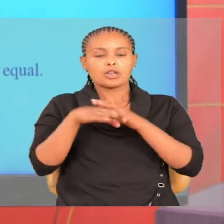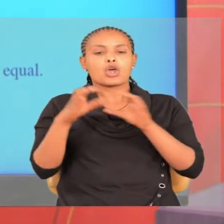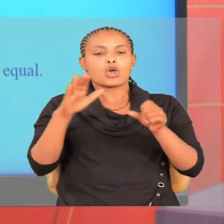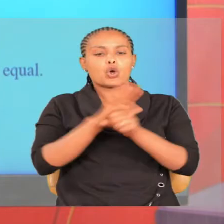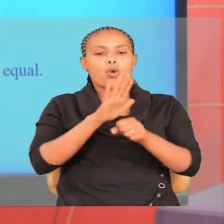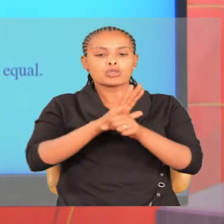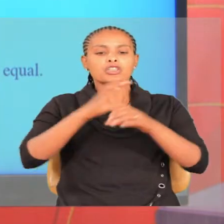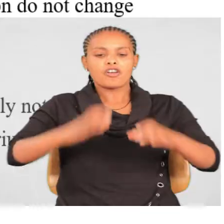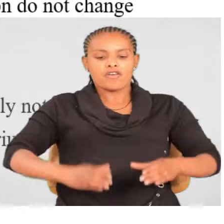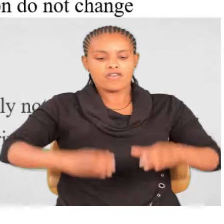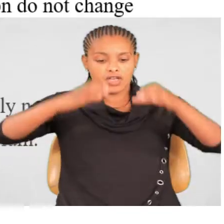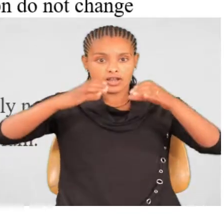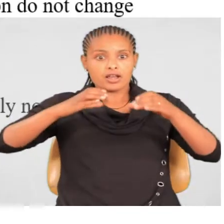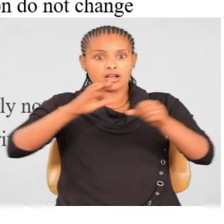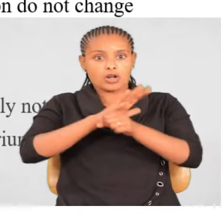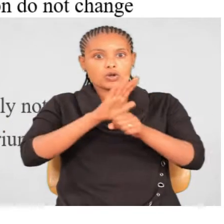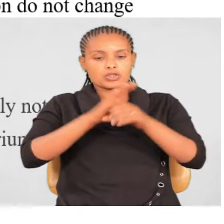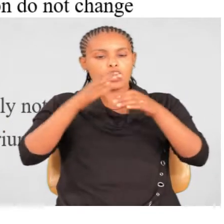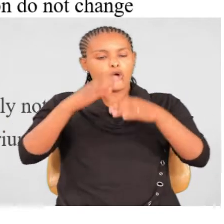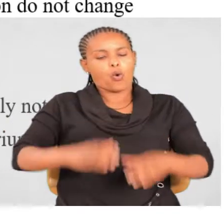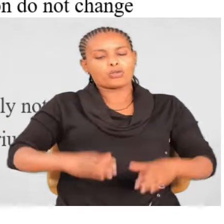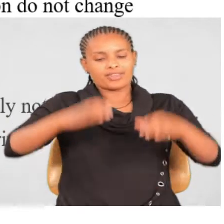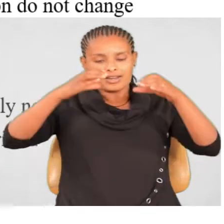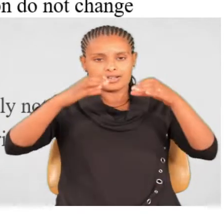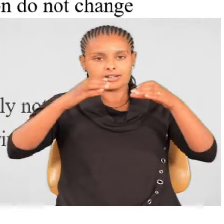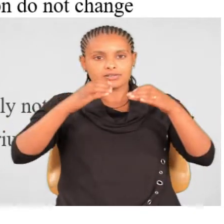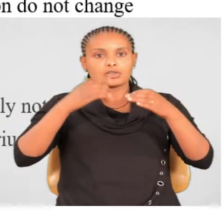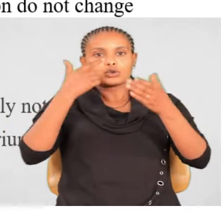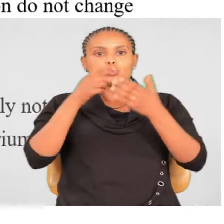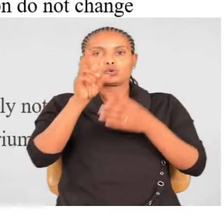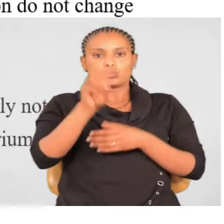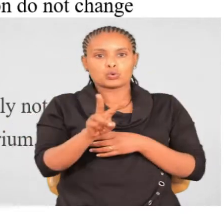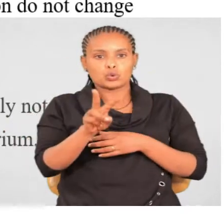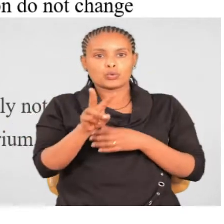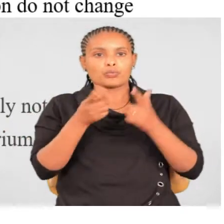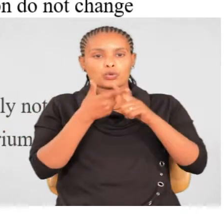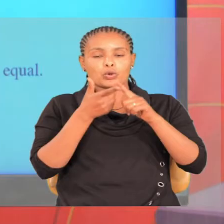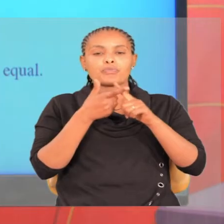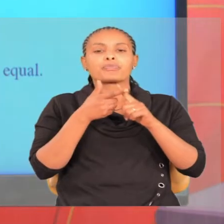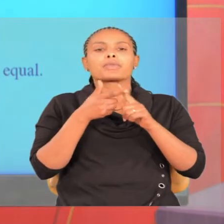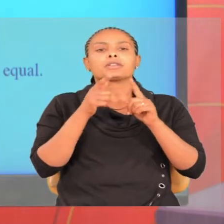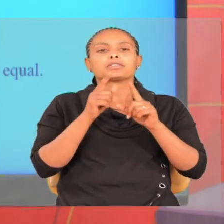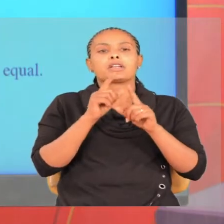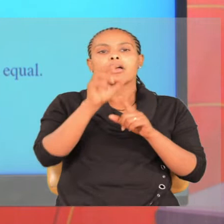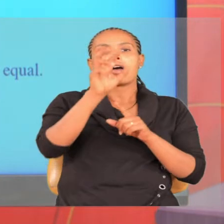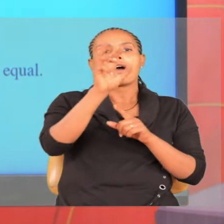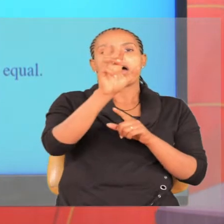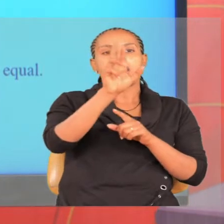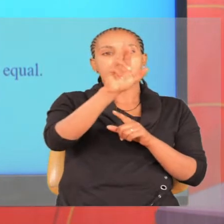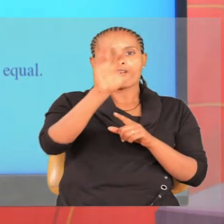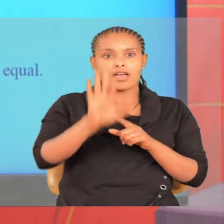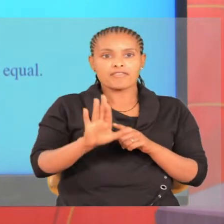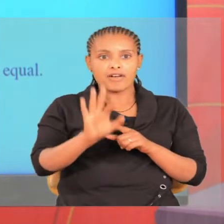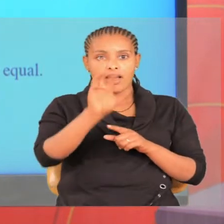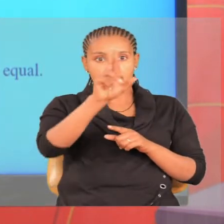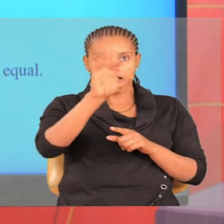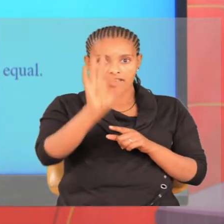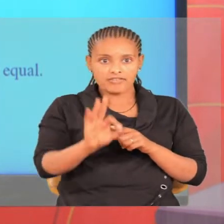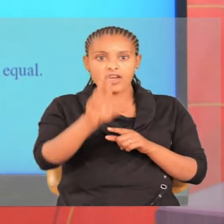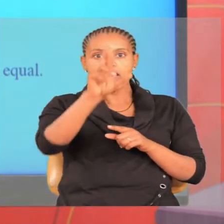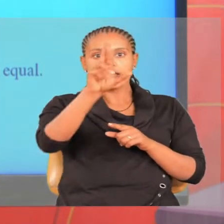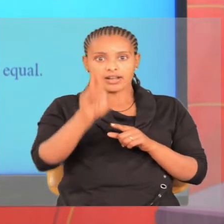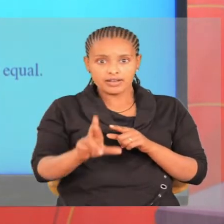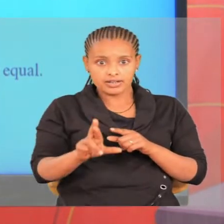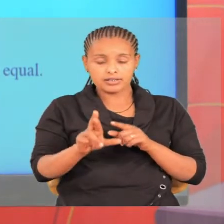closed vessel, in a closed container. Two, the rate of the forward reaction equal the rate of the